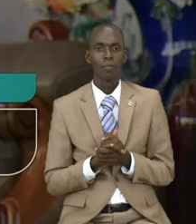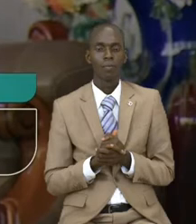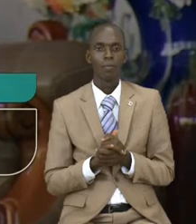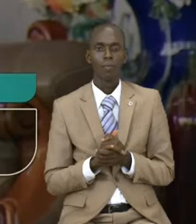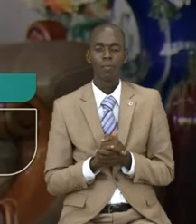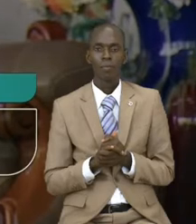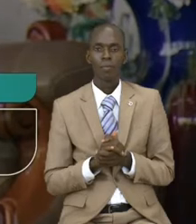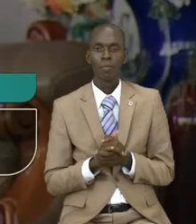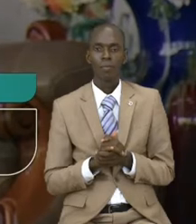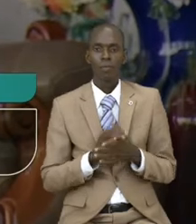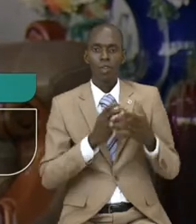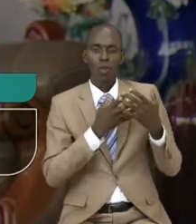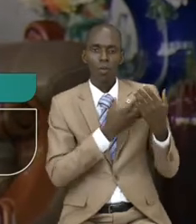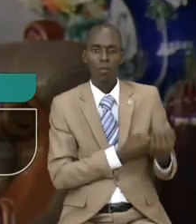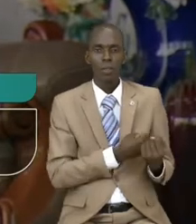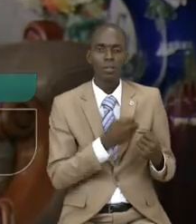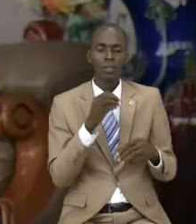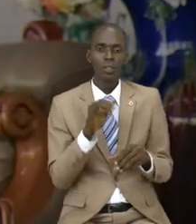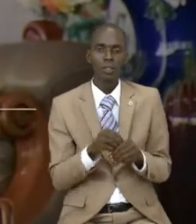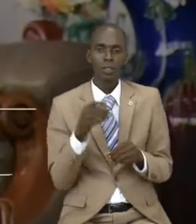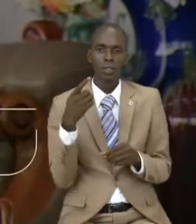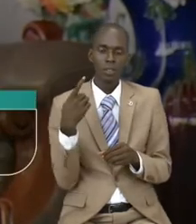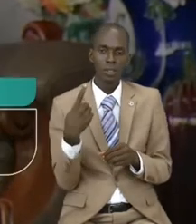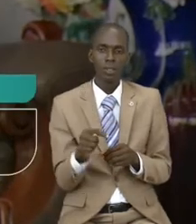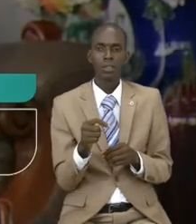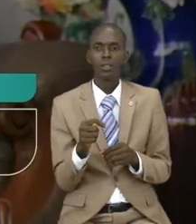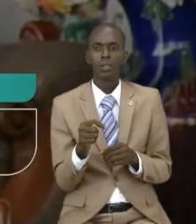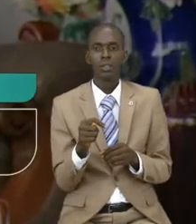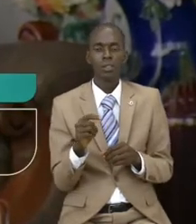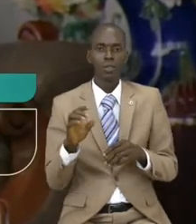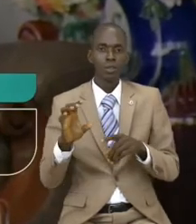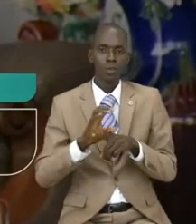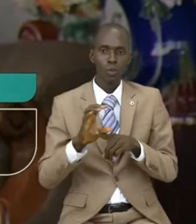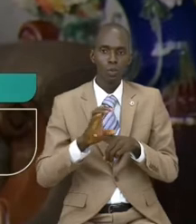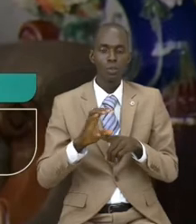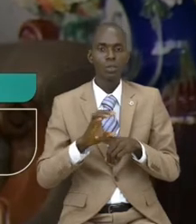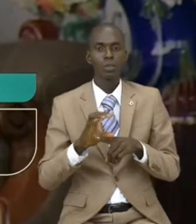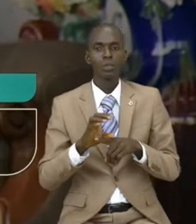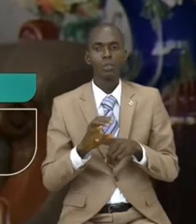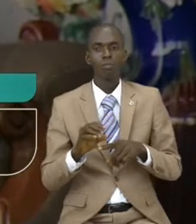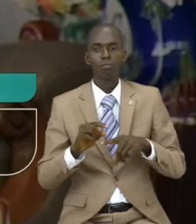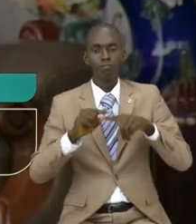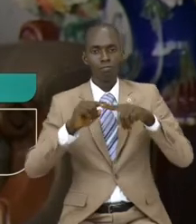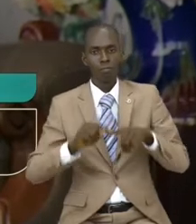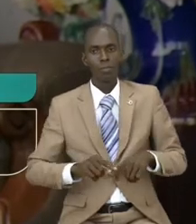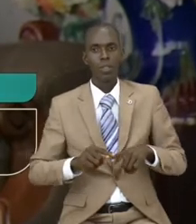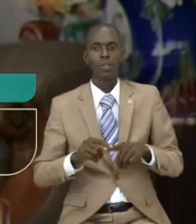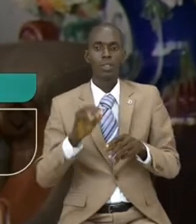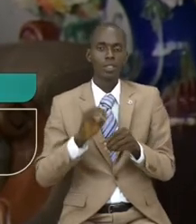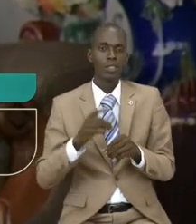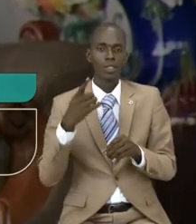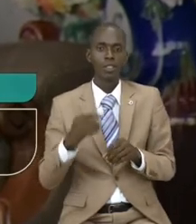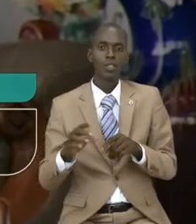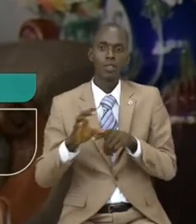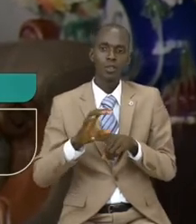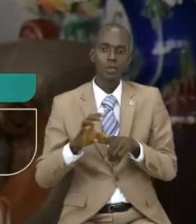confide in the coach, captain. Confide in the coach, in